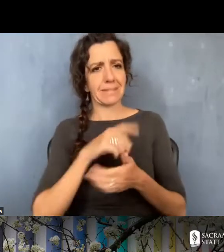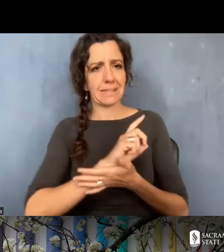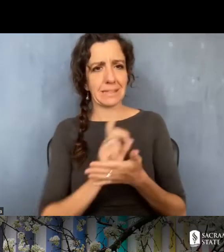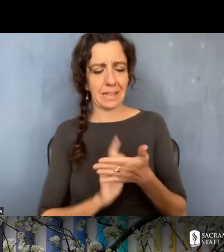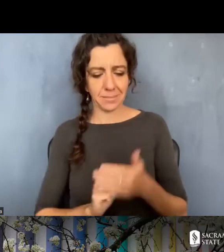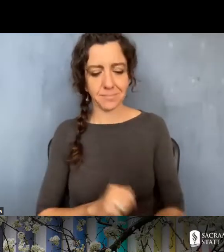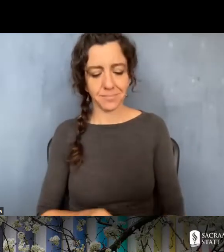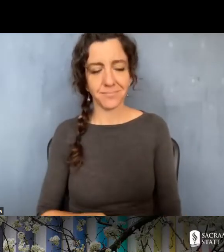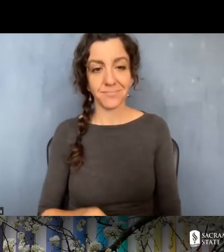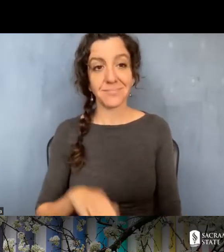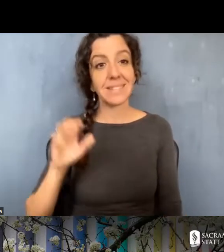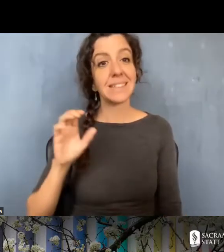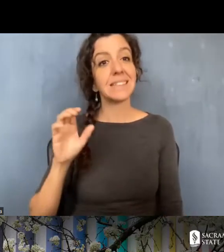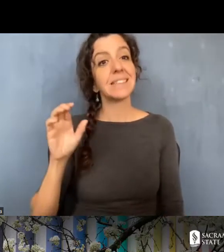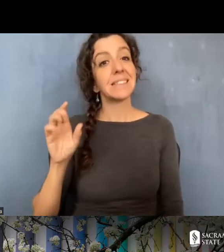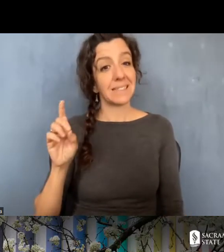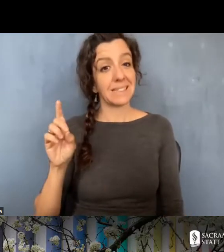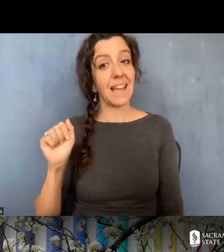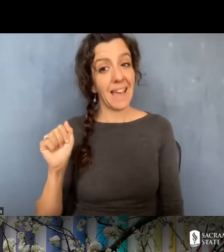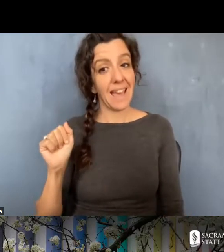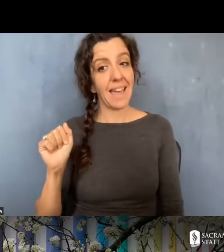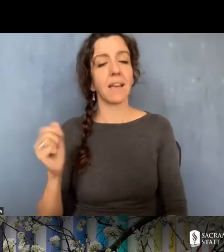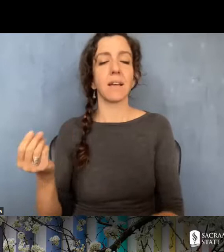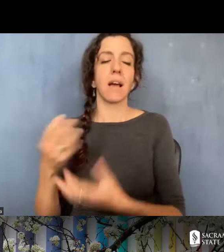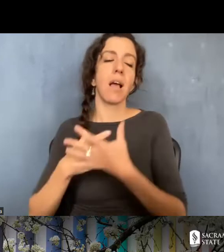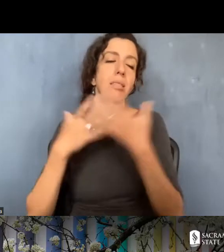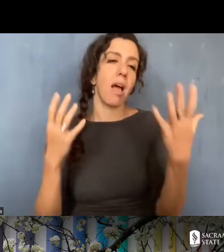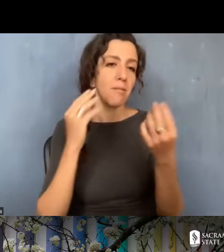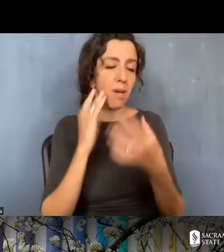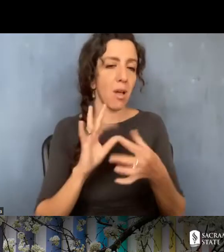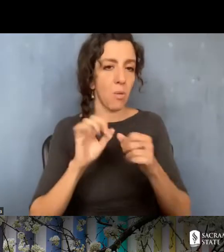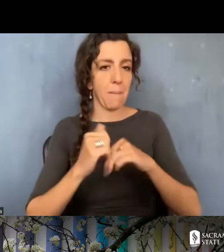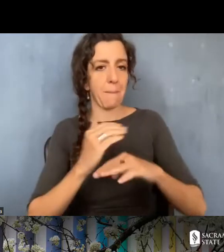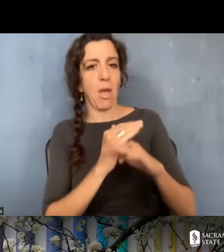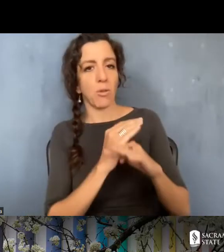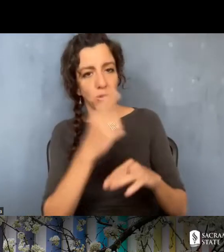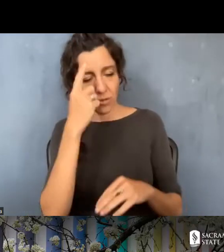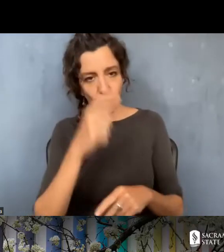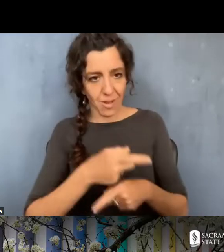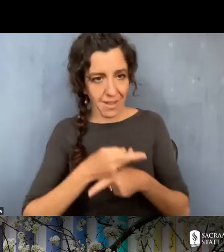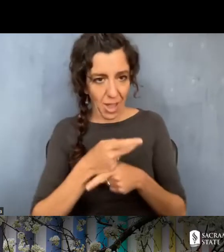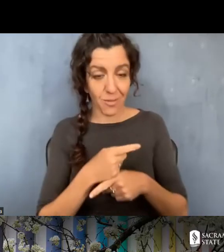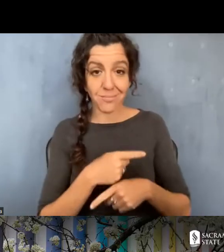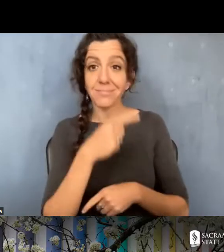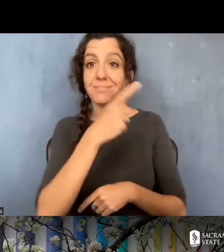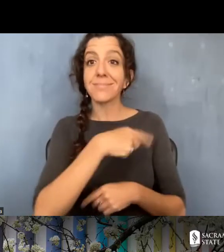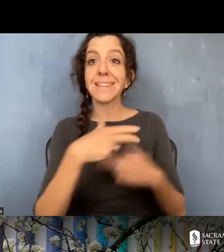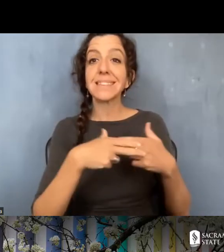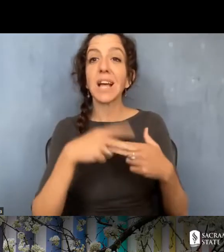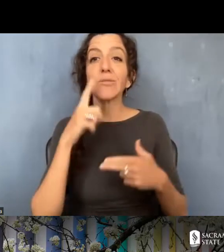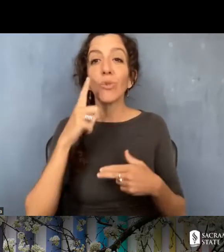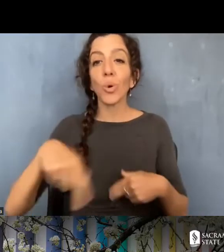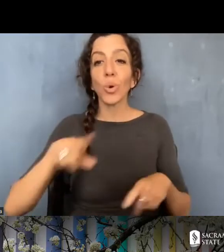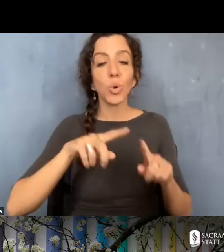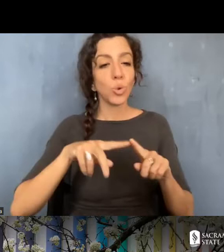administered that John mentioned earlier provided a lot of insight into barriers to care. These slides are here for folks to look at when